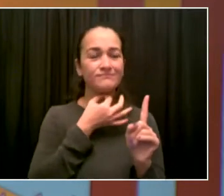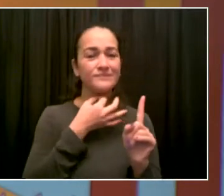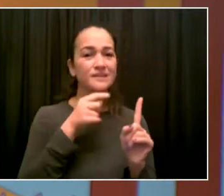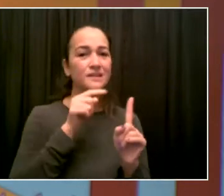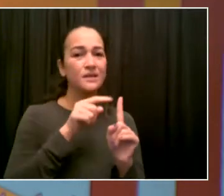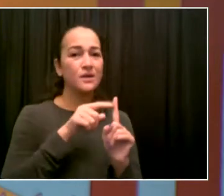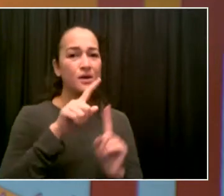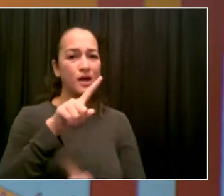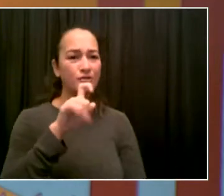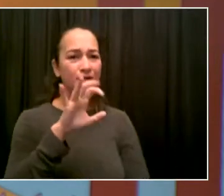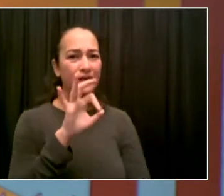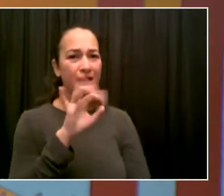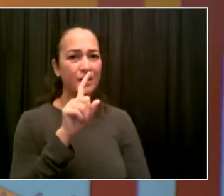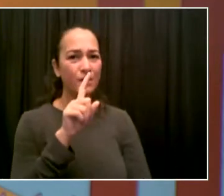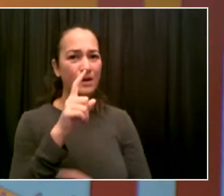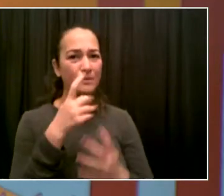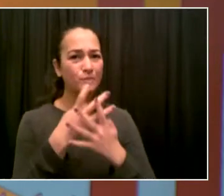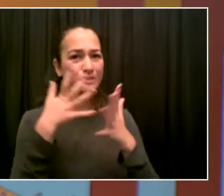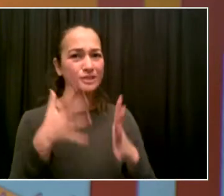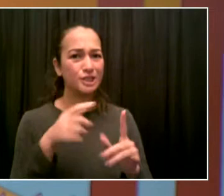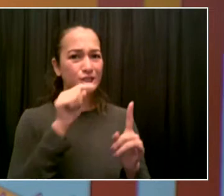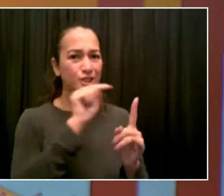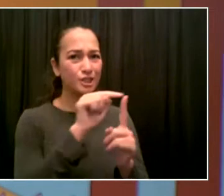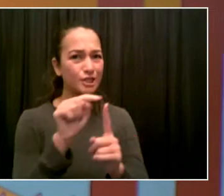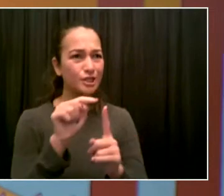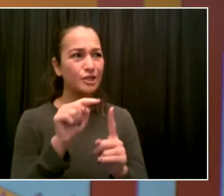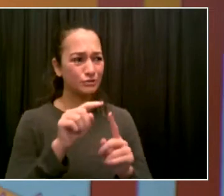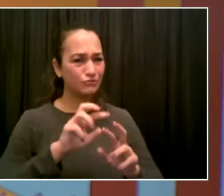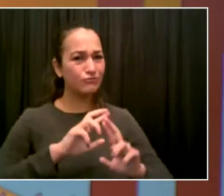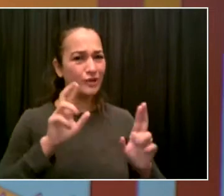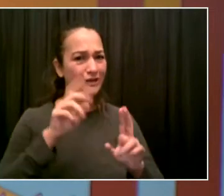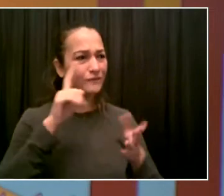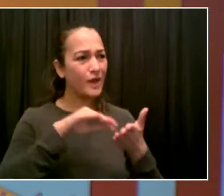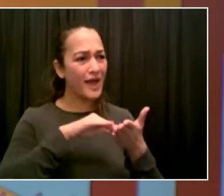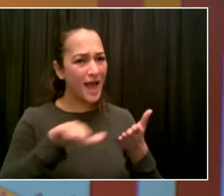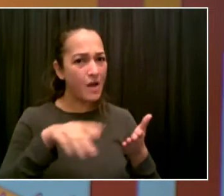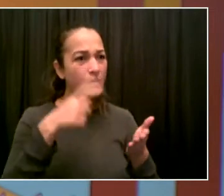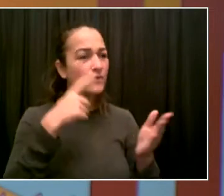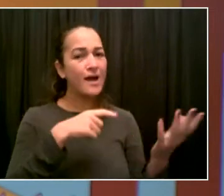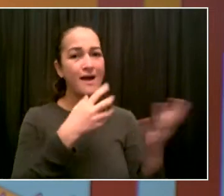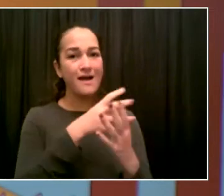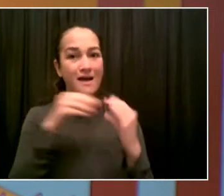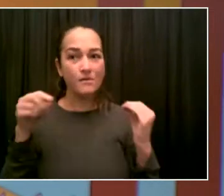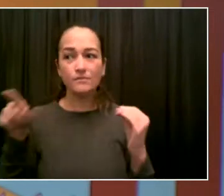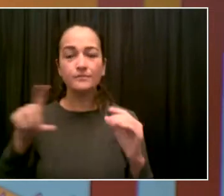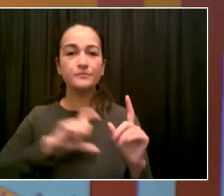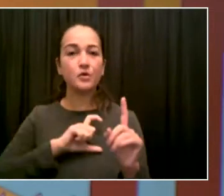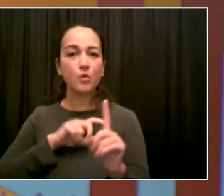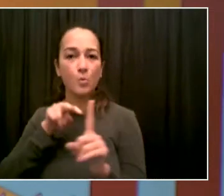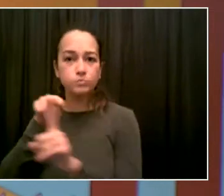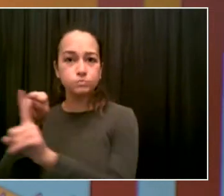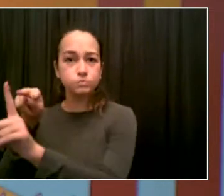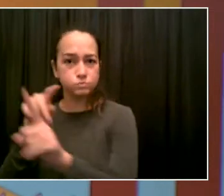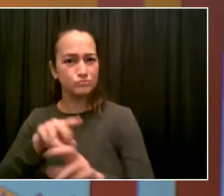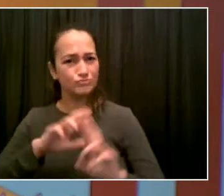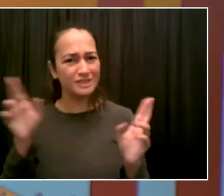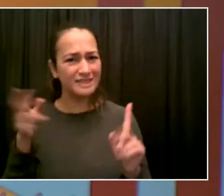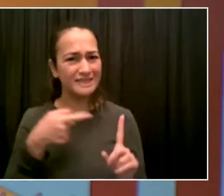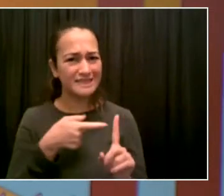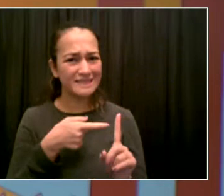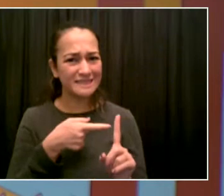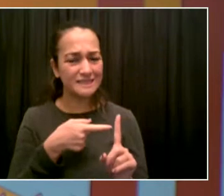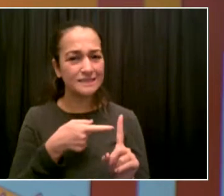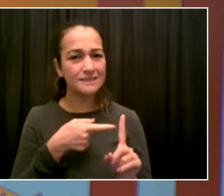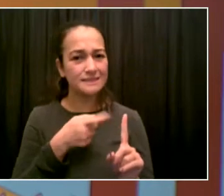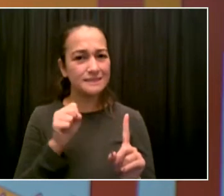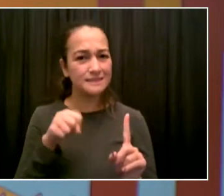released? And is the man who unfortunately died, was he one of the ones that was supposed to be released? Lisa, our understanding right